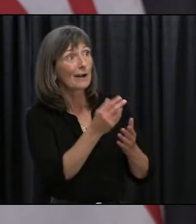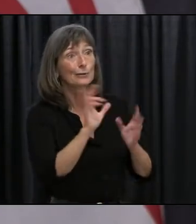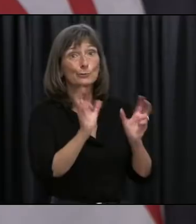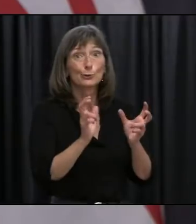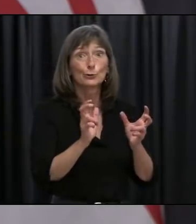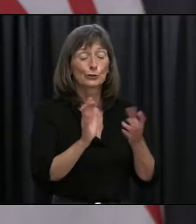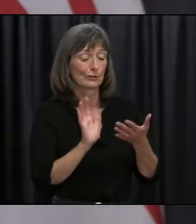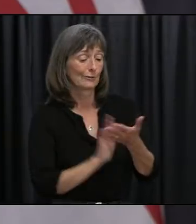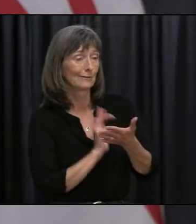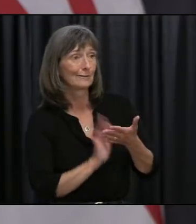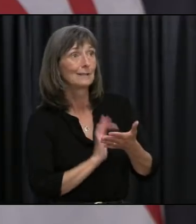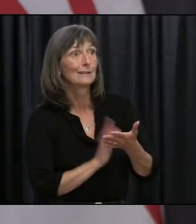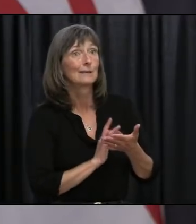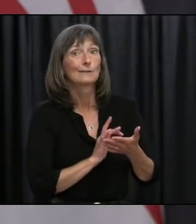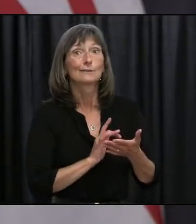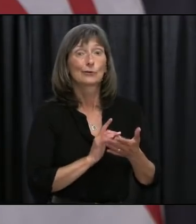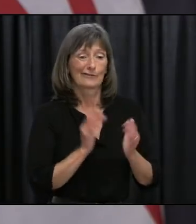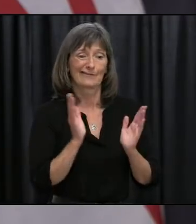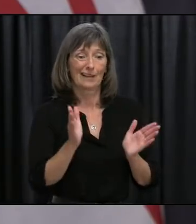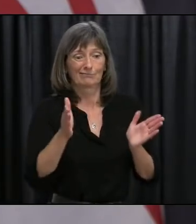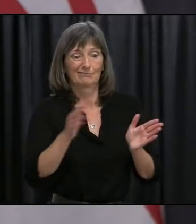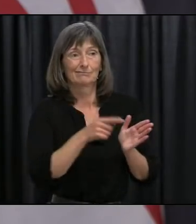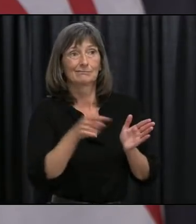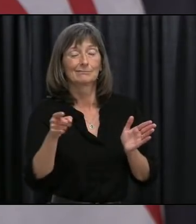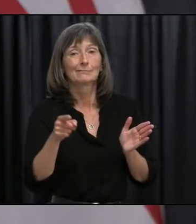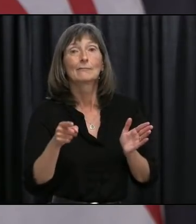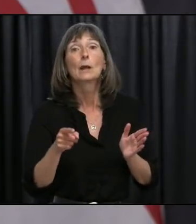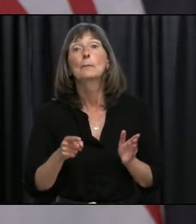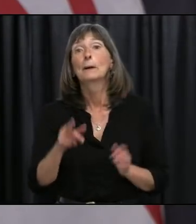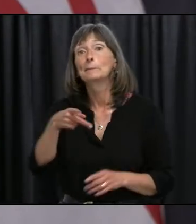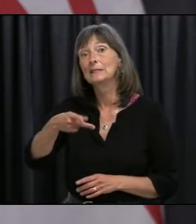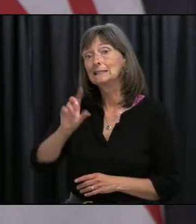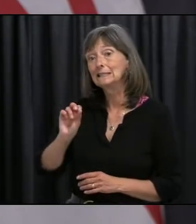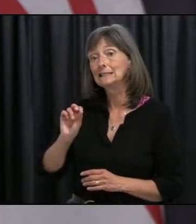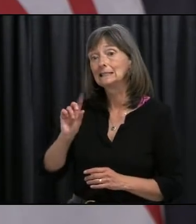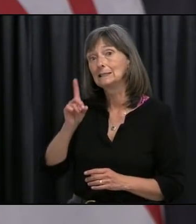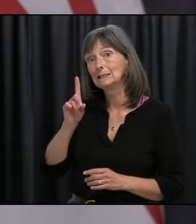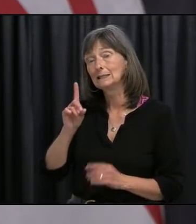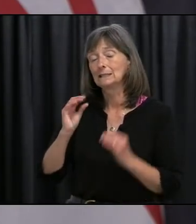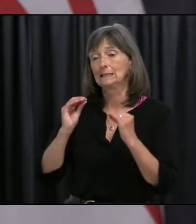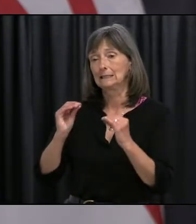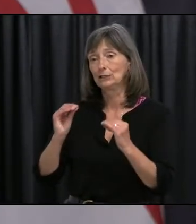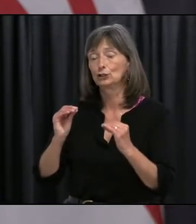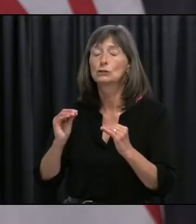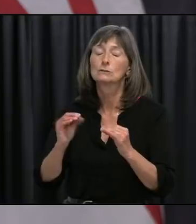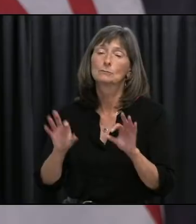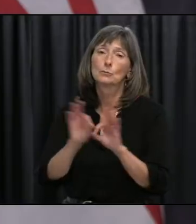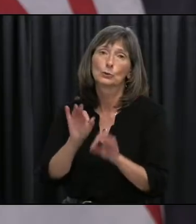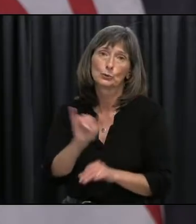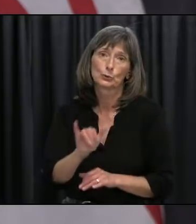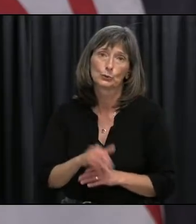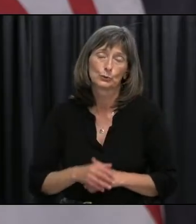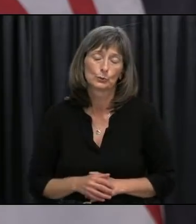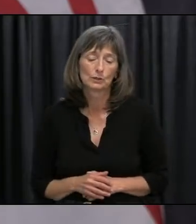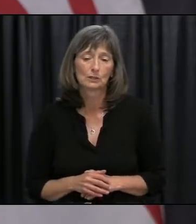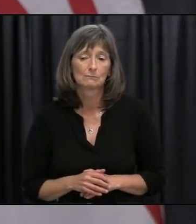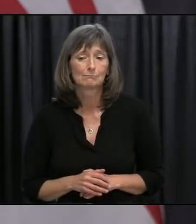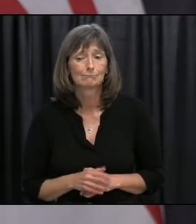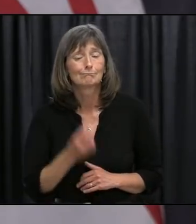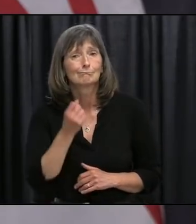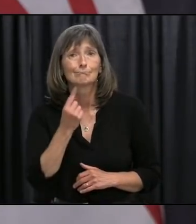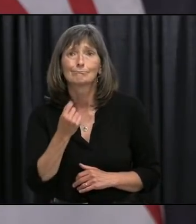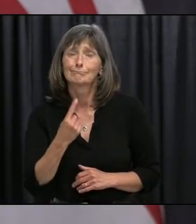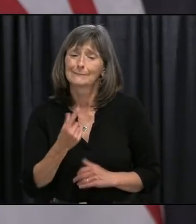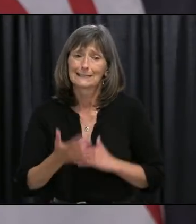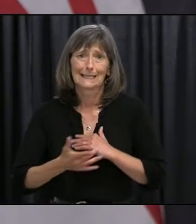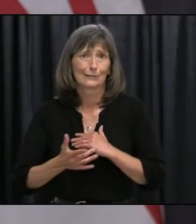for grades 7 to 12 will be an important piece that we've been able to. This is the most significant investment that you've seen